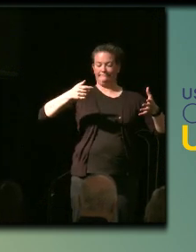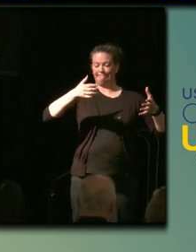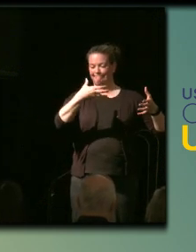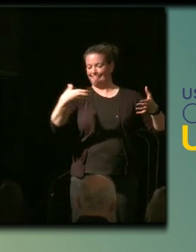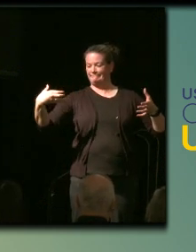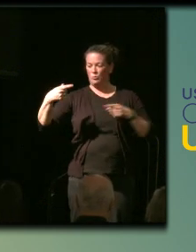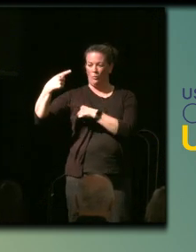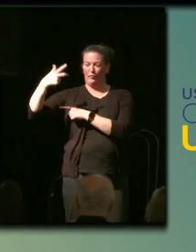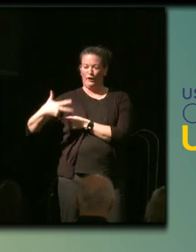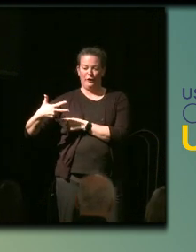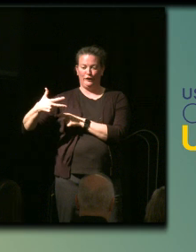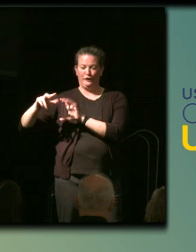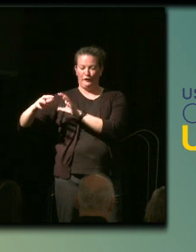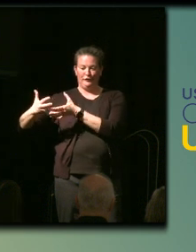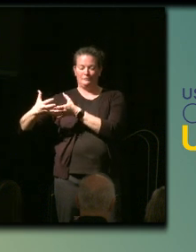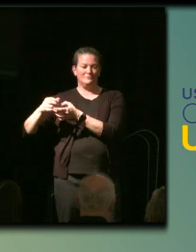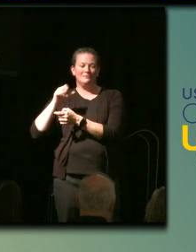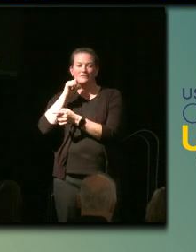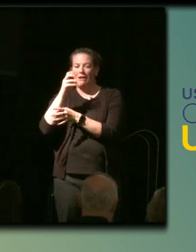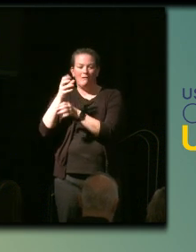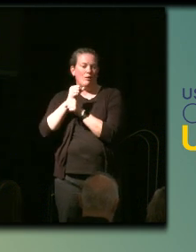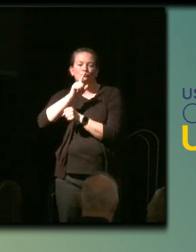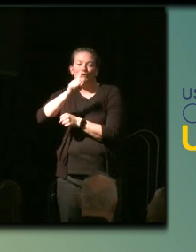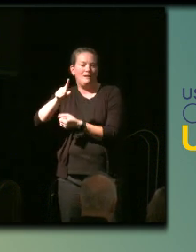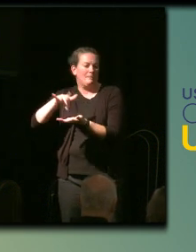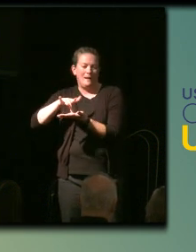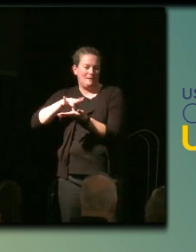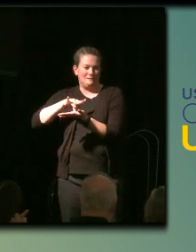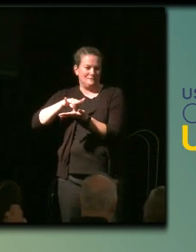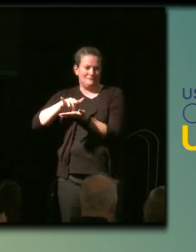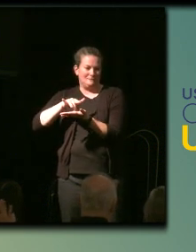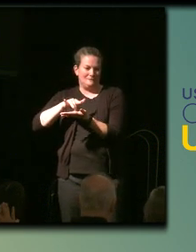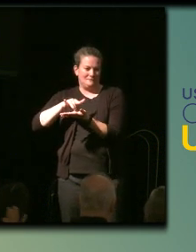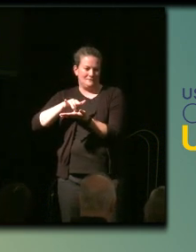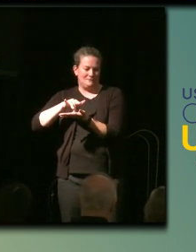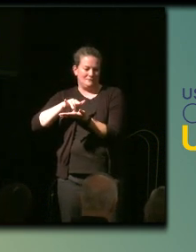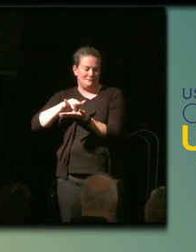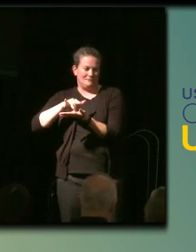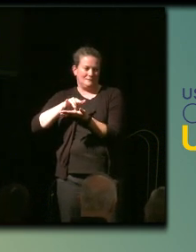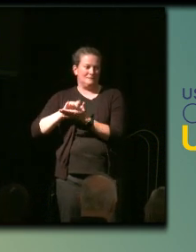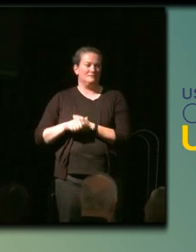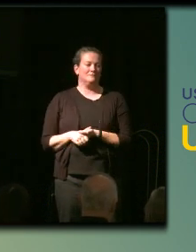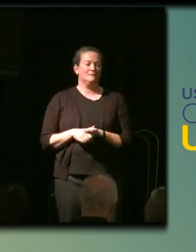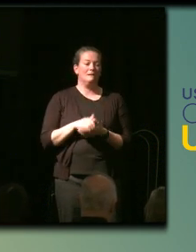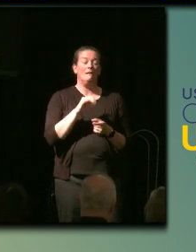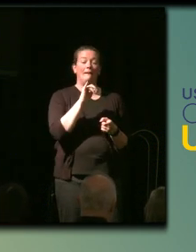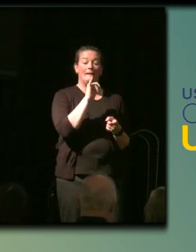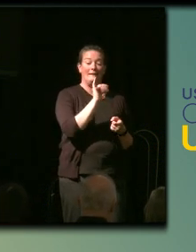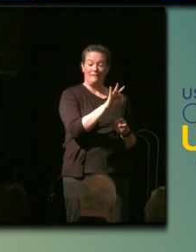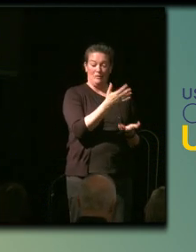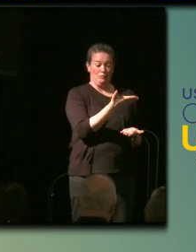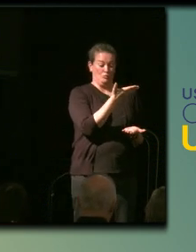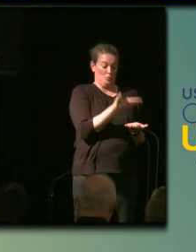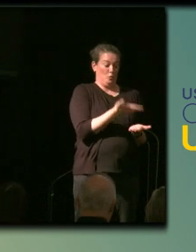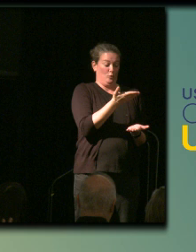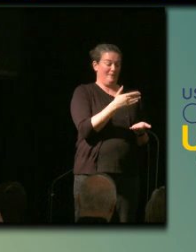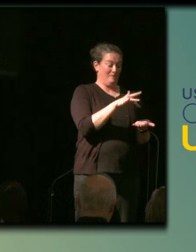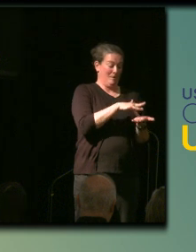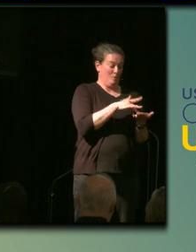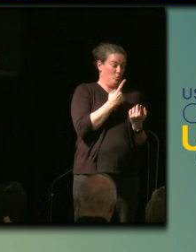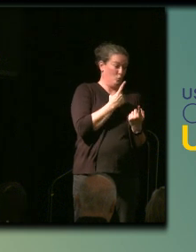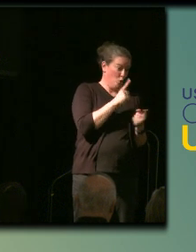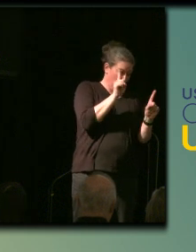that said, much like other trials that have been discussed, the second we show that the drug works, those patients, if they choose to be,